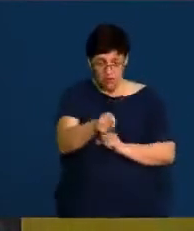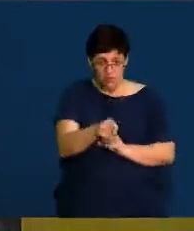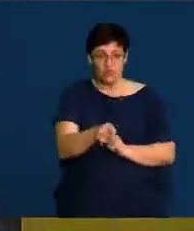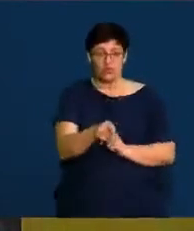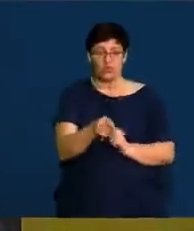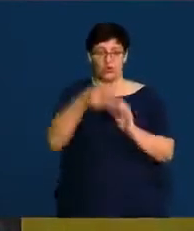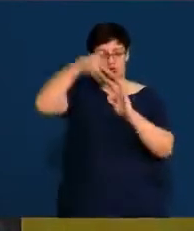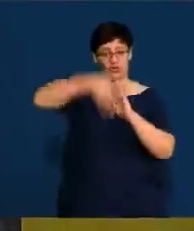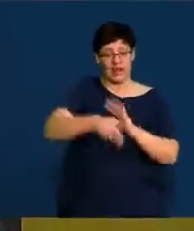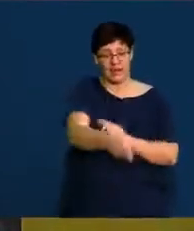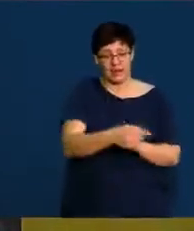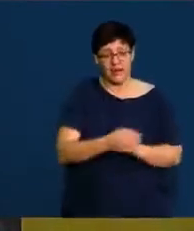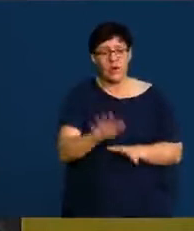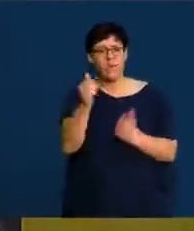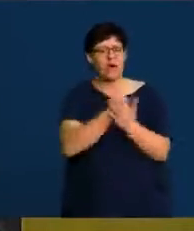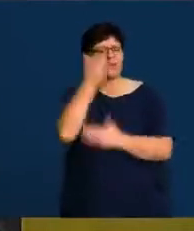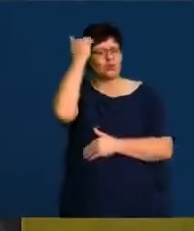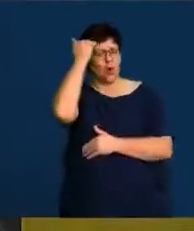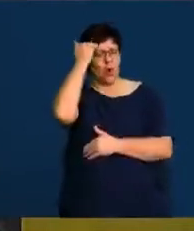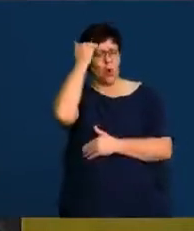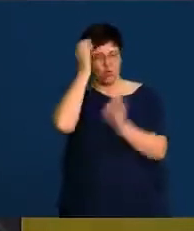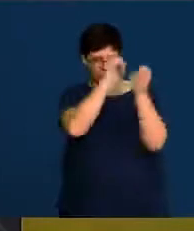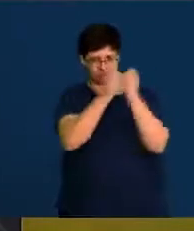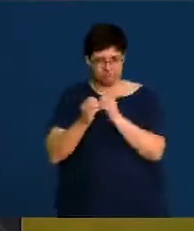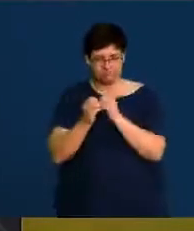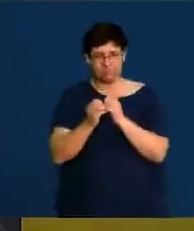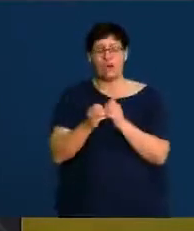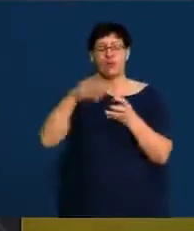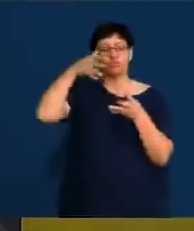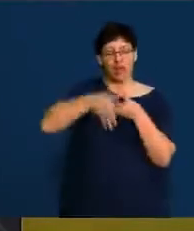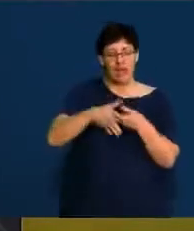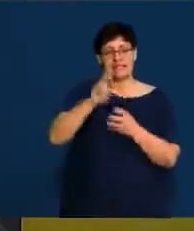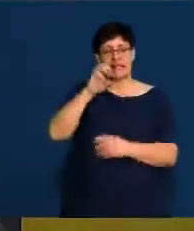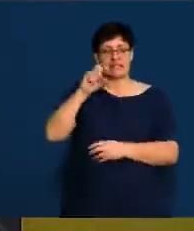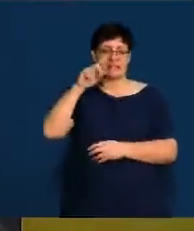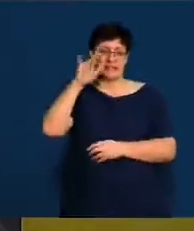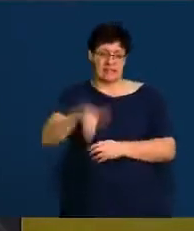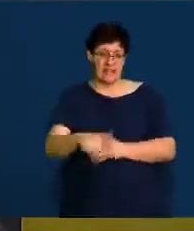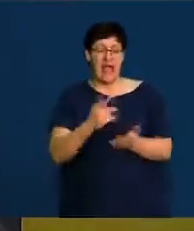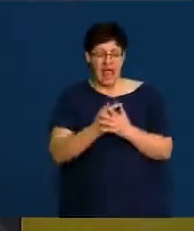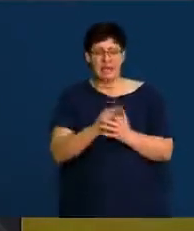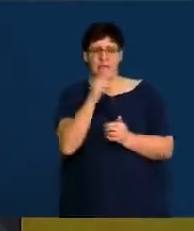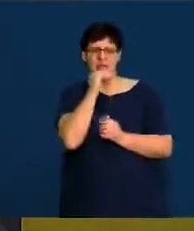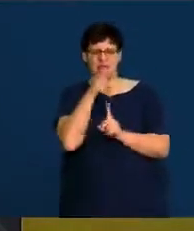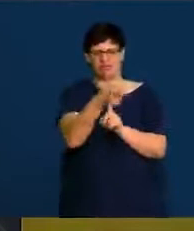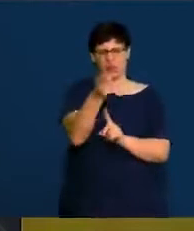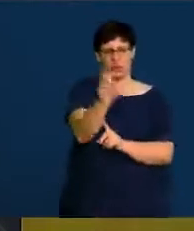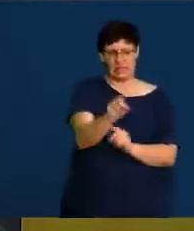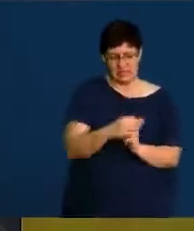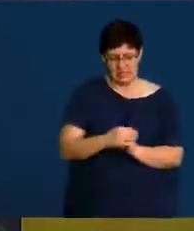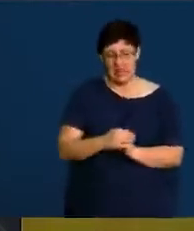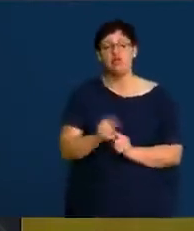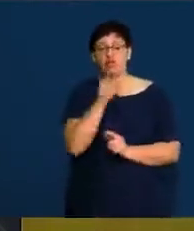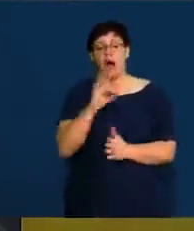basin. So you would have had to know the formula for drainage density as well as its definition, and then be able